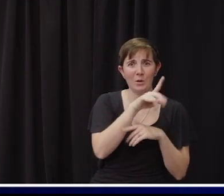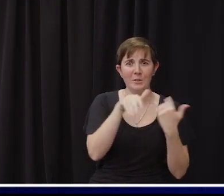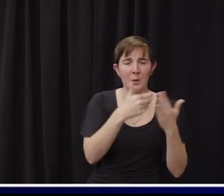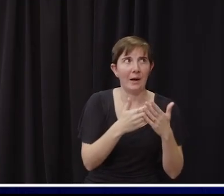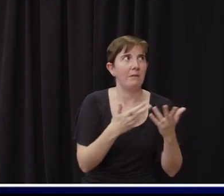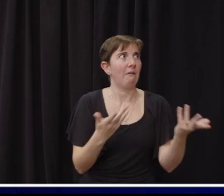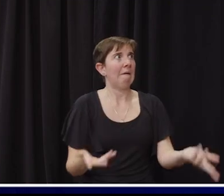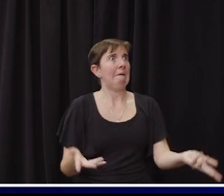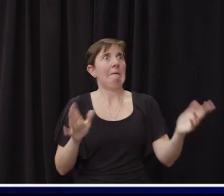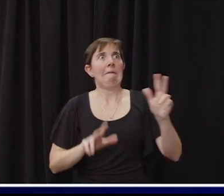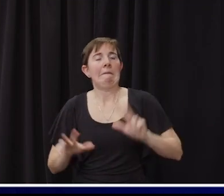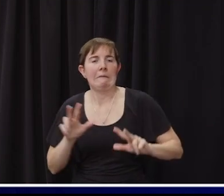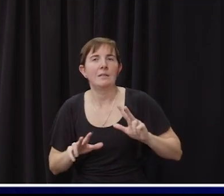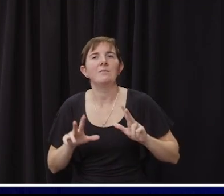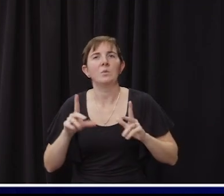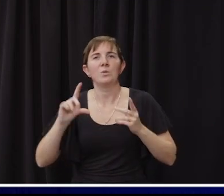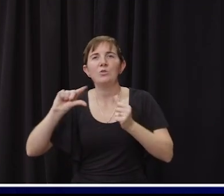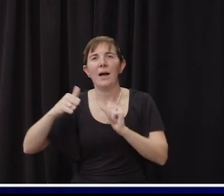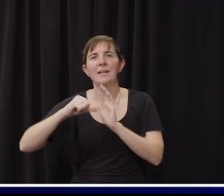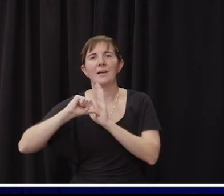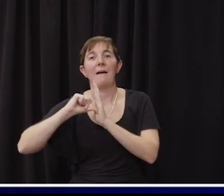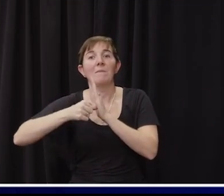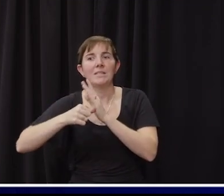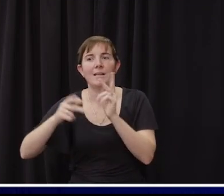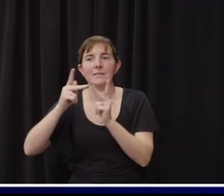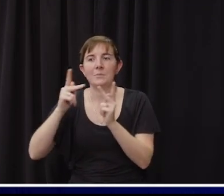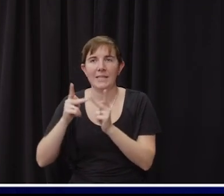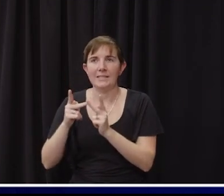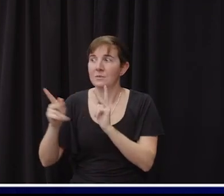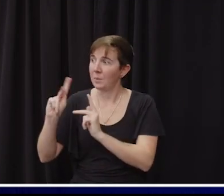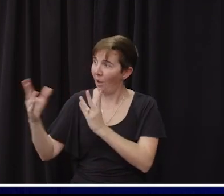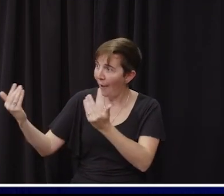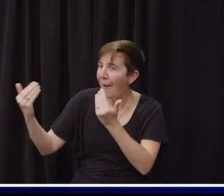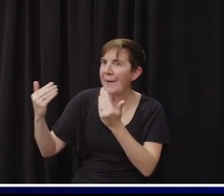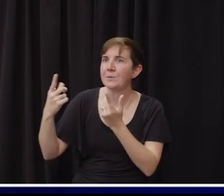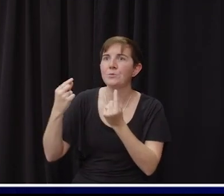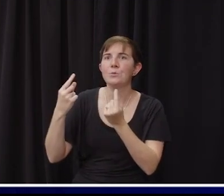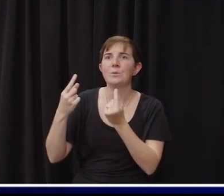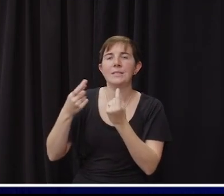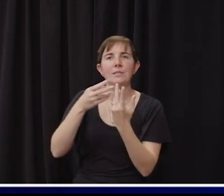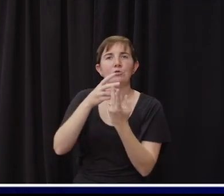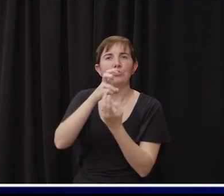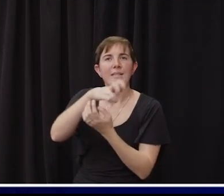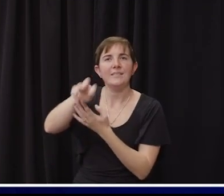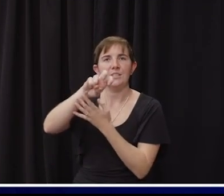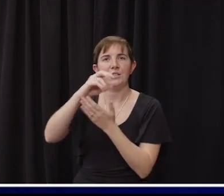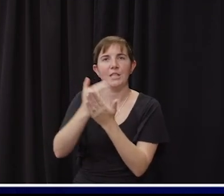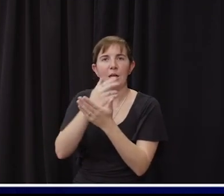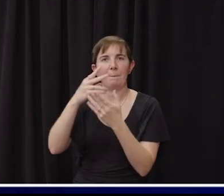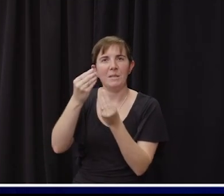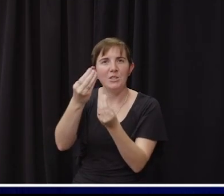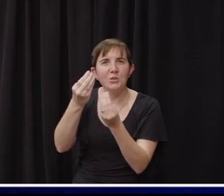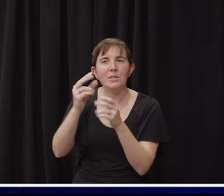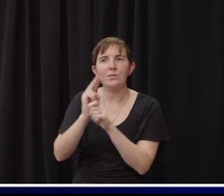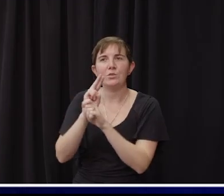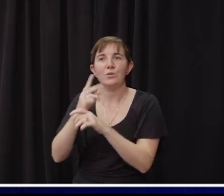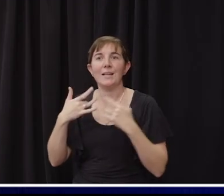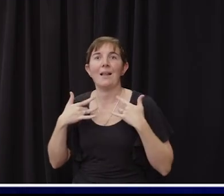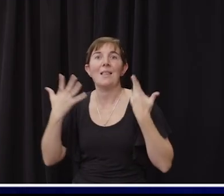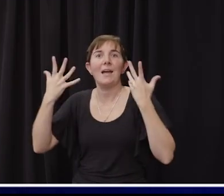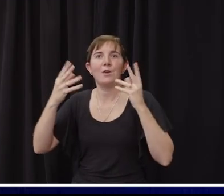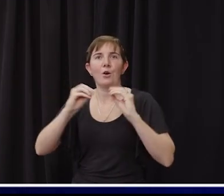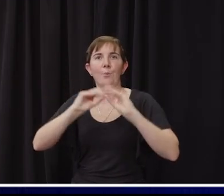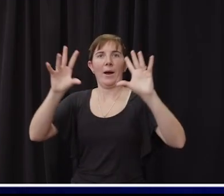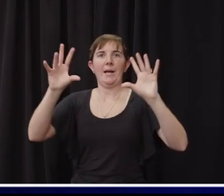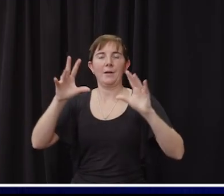we try to highlight places where people are welcome by transitioning materials, using lighter, brighter materials,